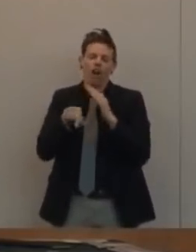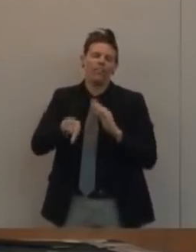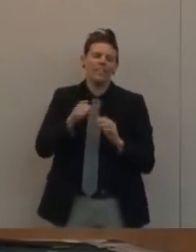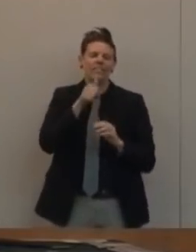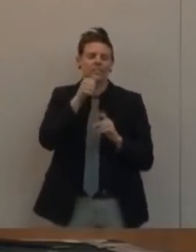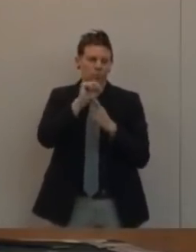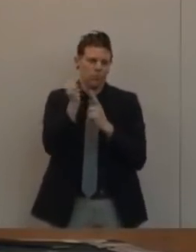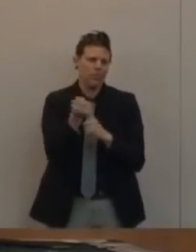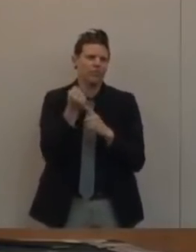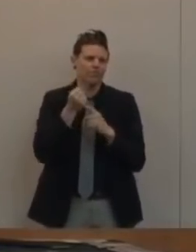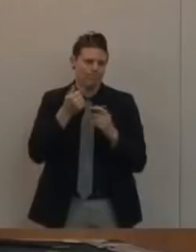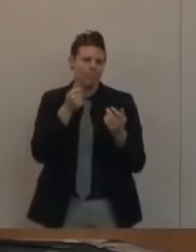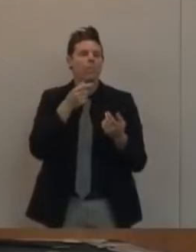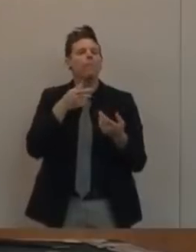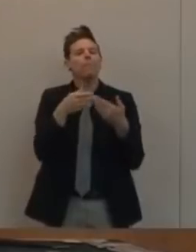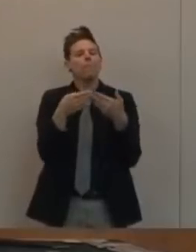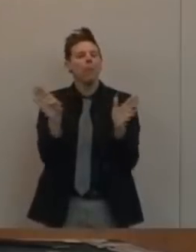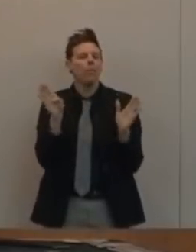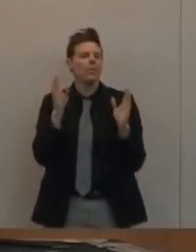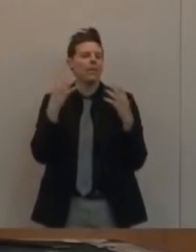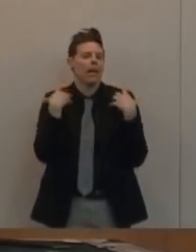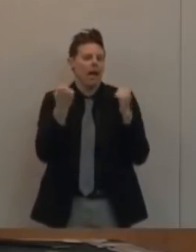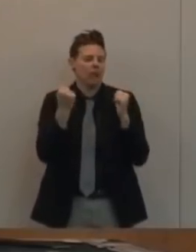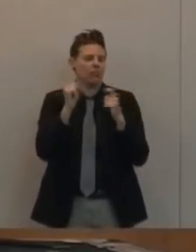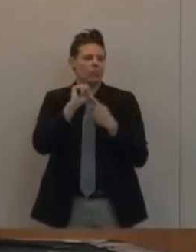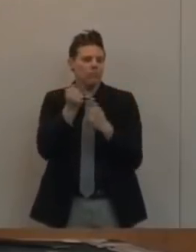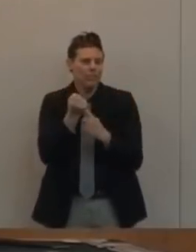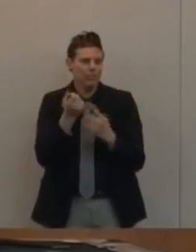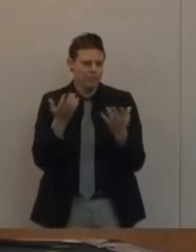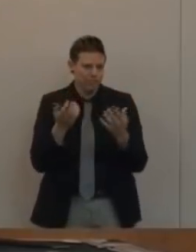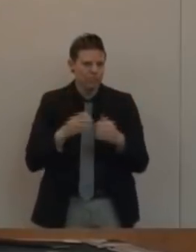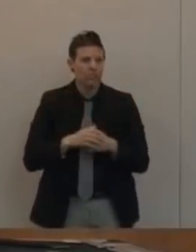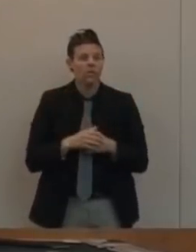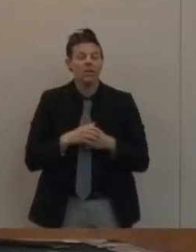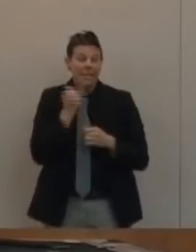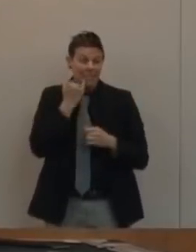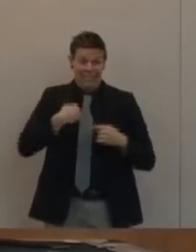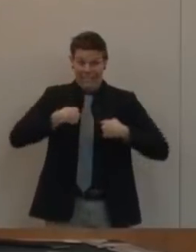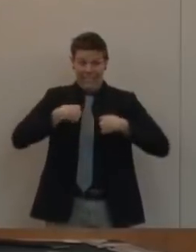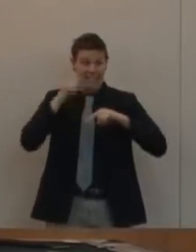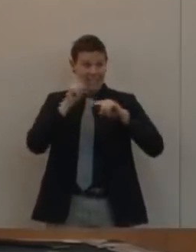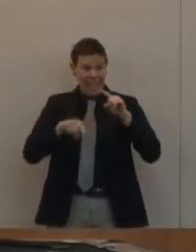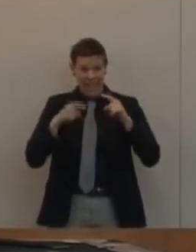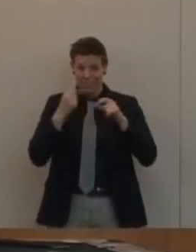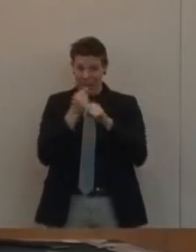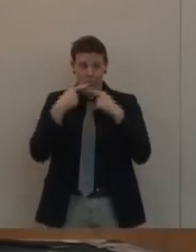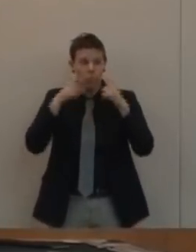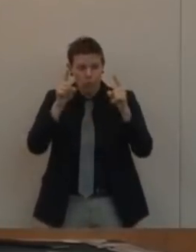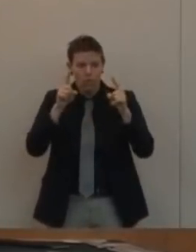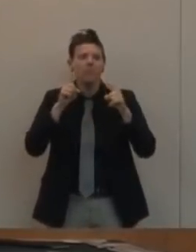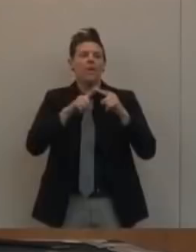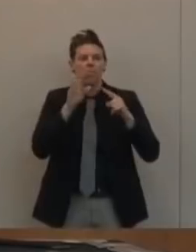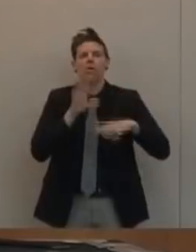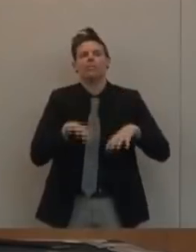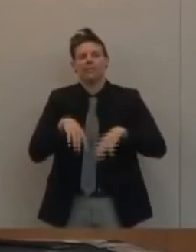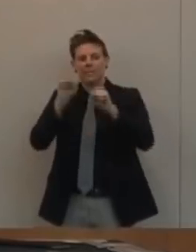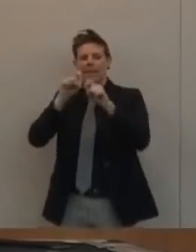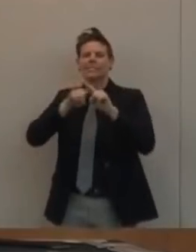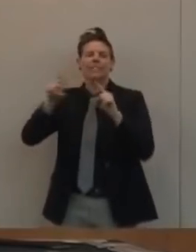public health emergency. And if I can't make that work productively, we will undertake another set of